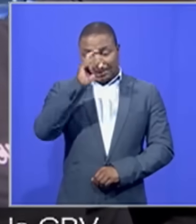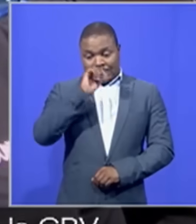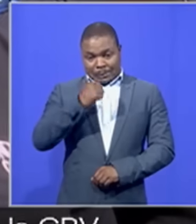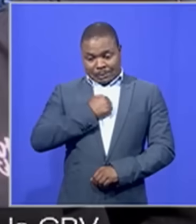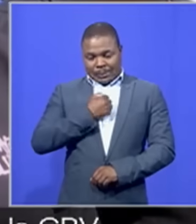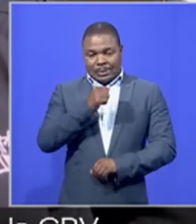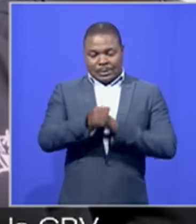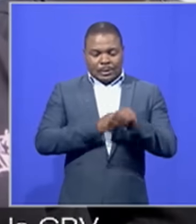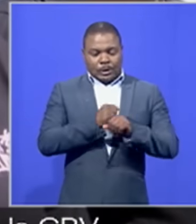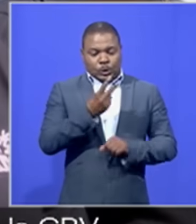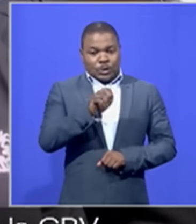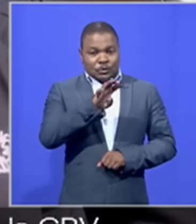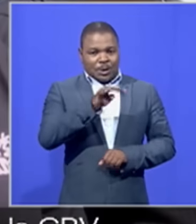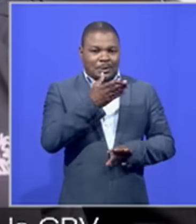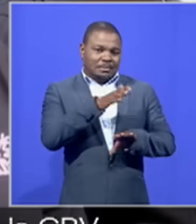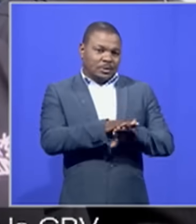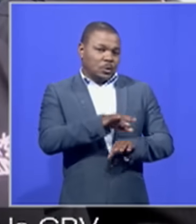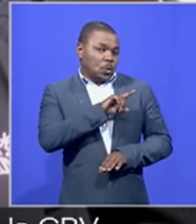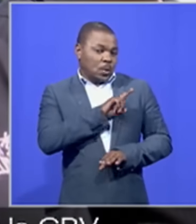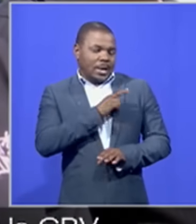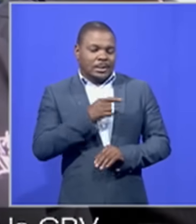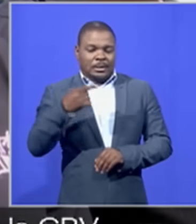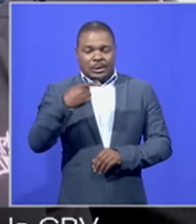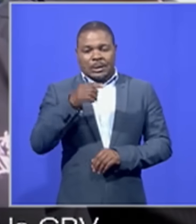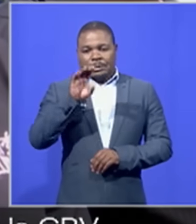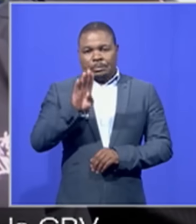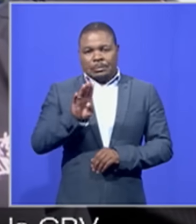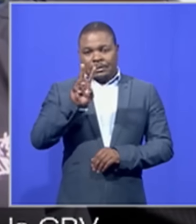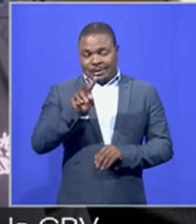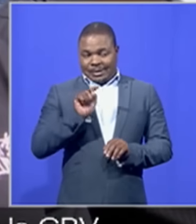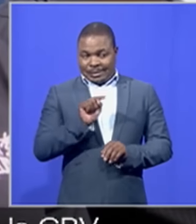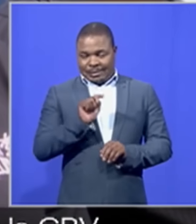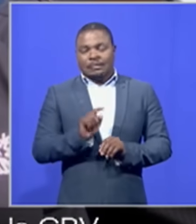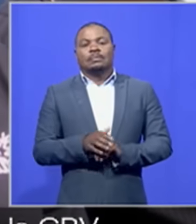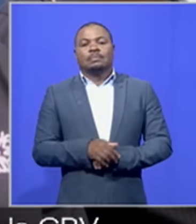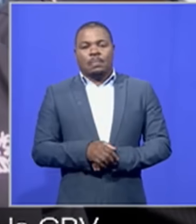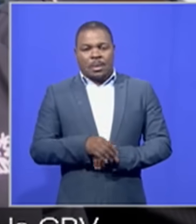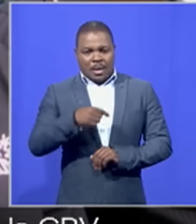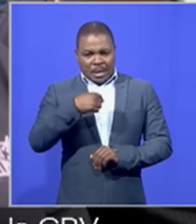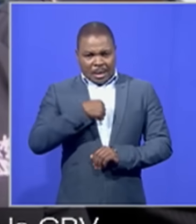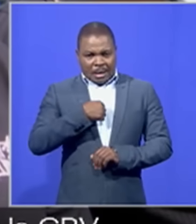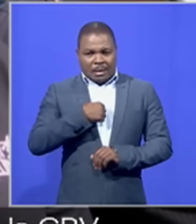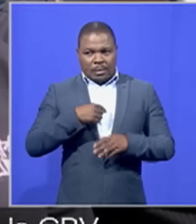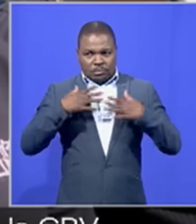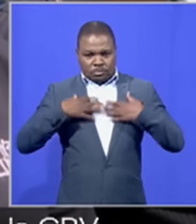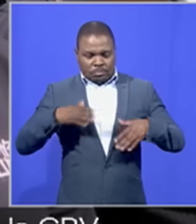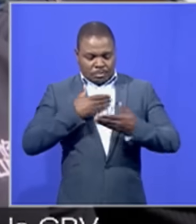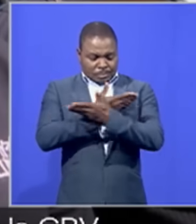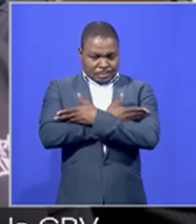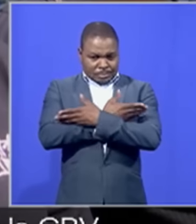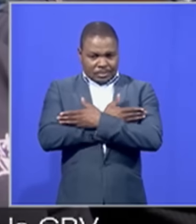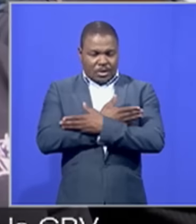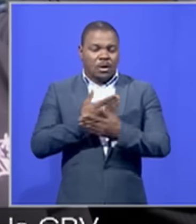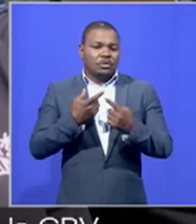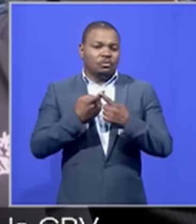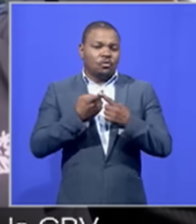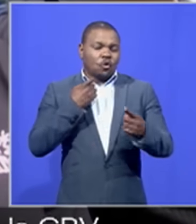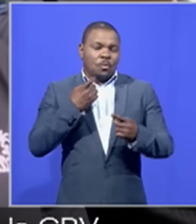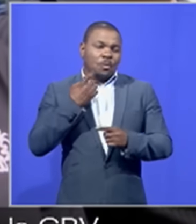2014 due to GBV, and I've been having this T-shirt from